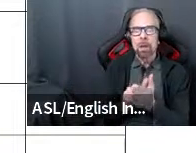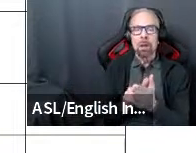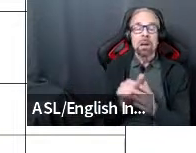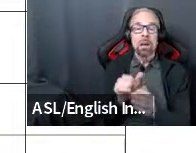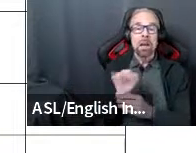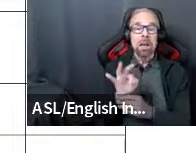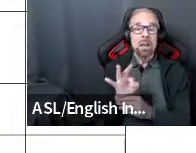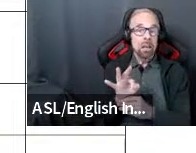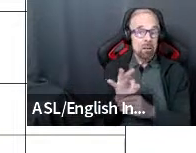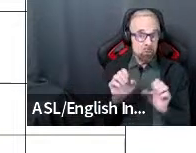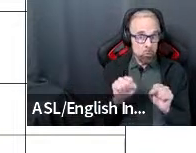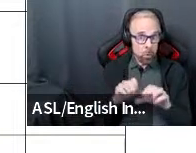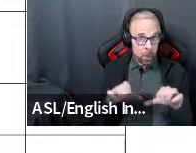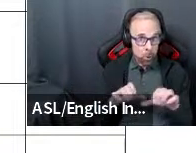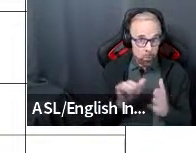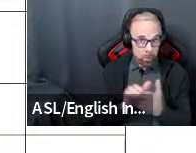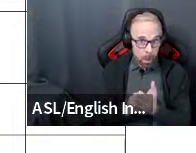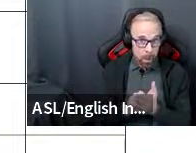can be done